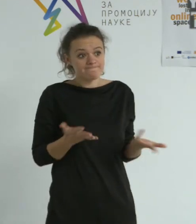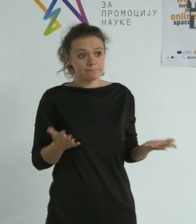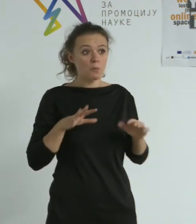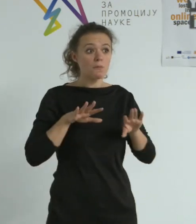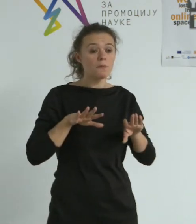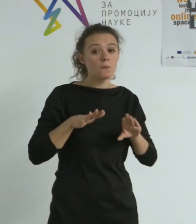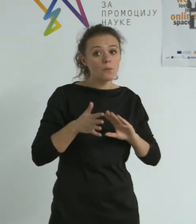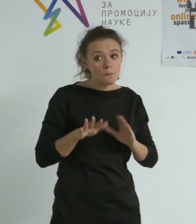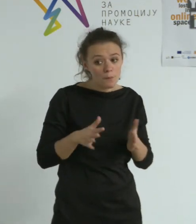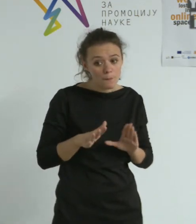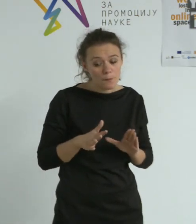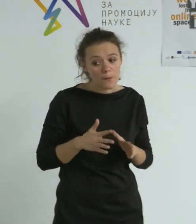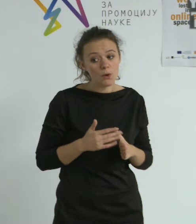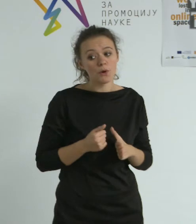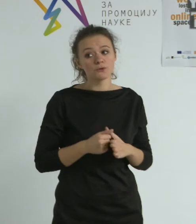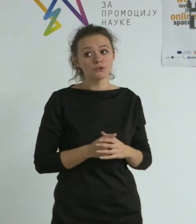it was